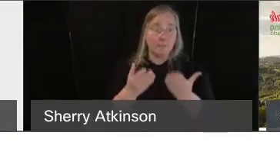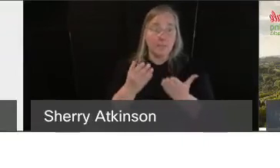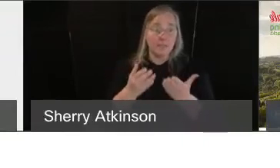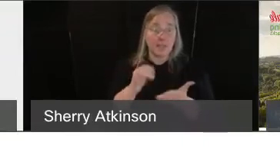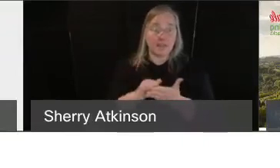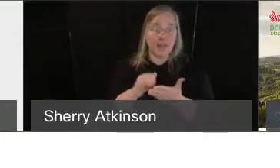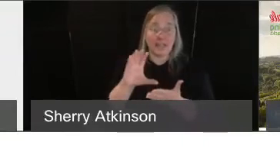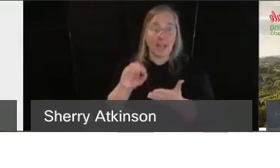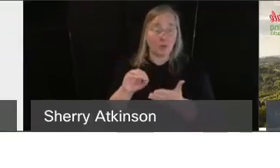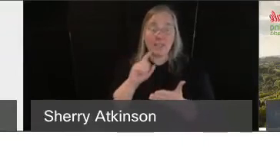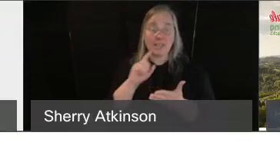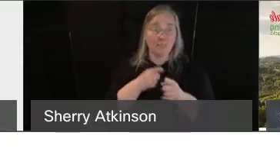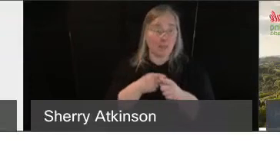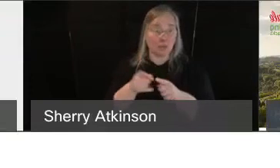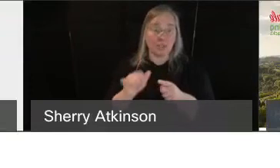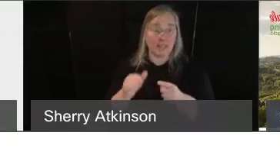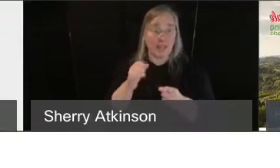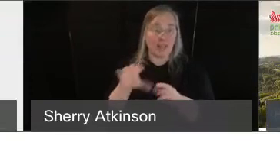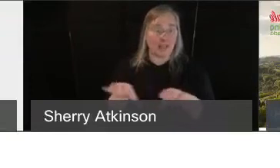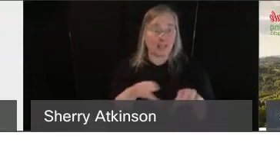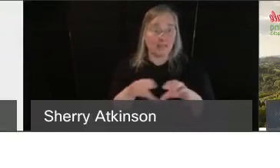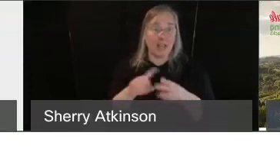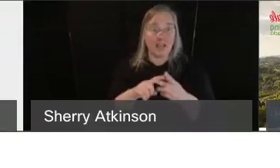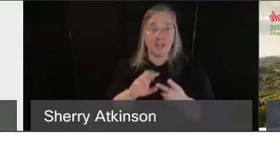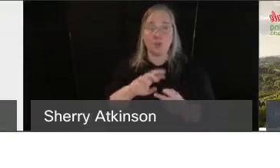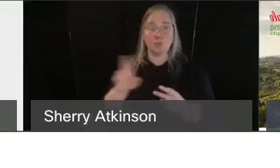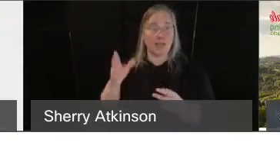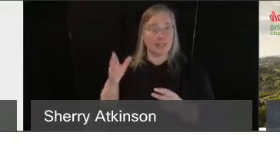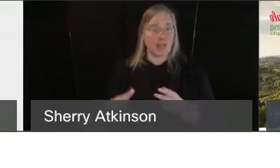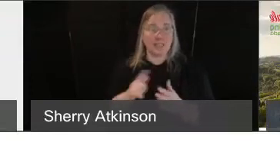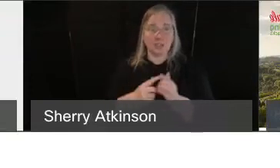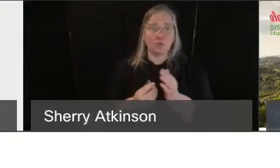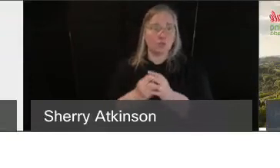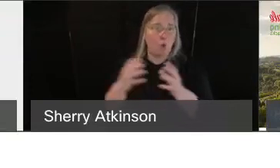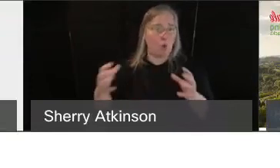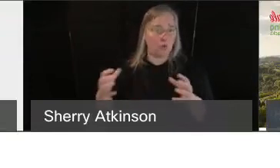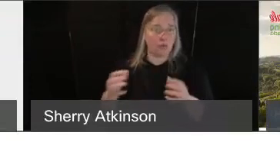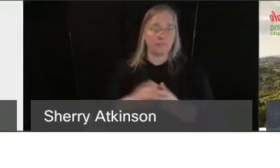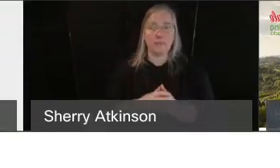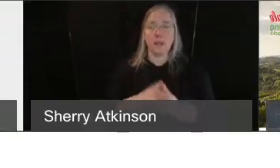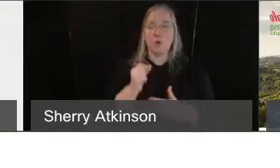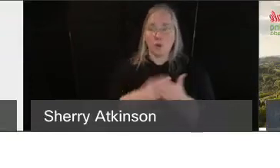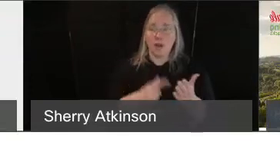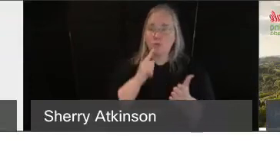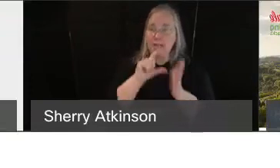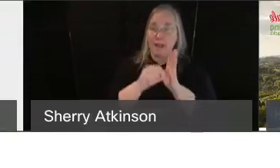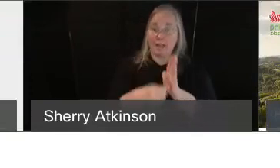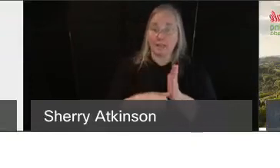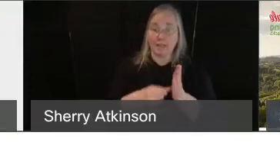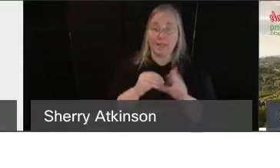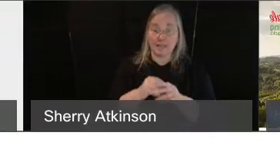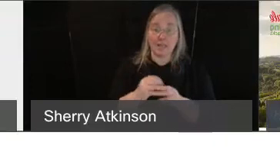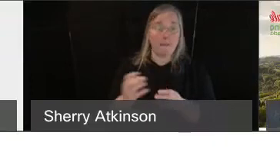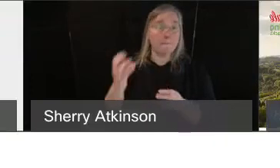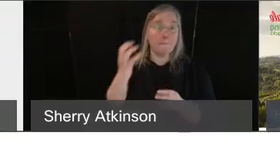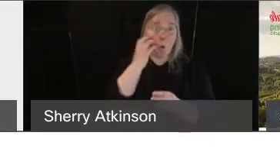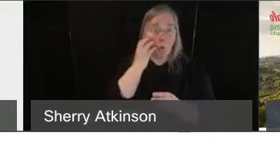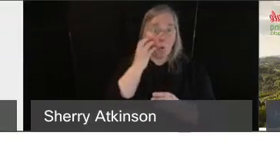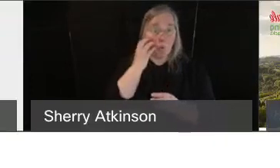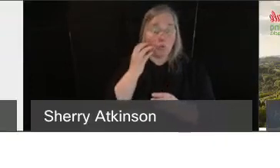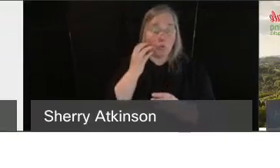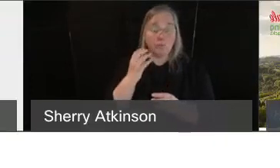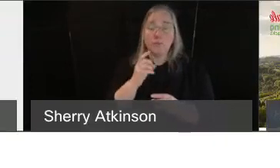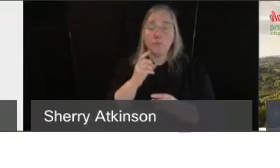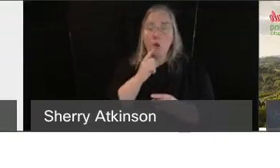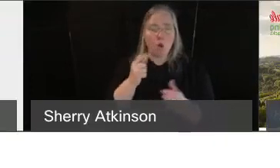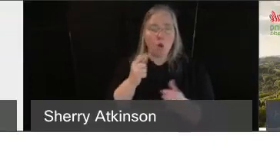And then the right-hand side is the growth. So what I've really highlighted is in the bolded is the sectors in which the county